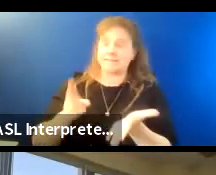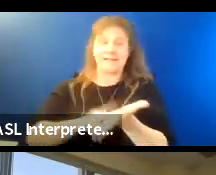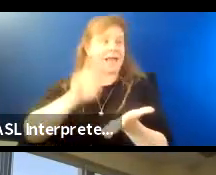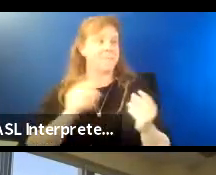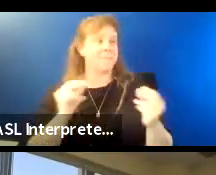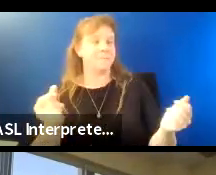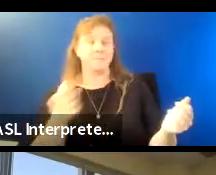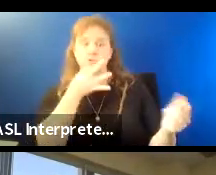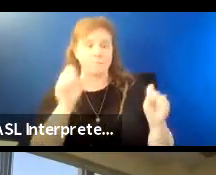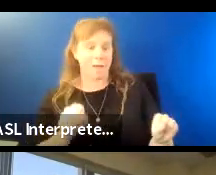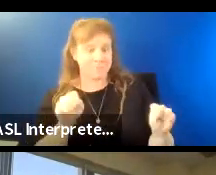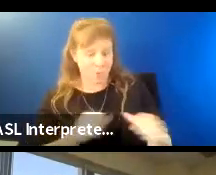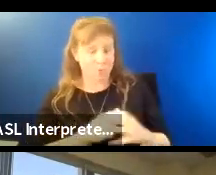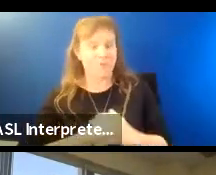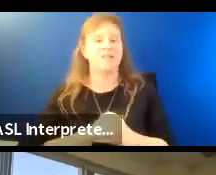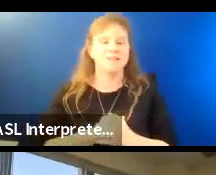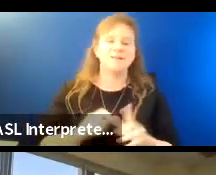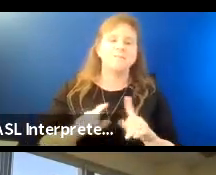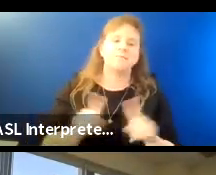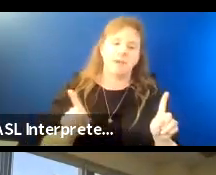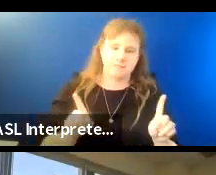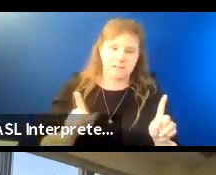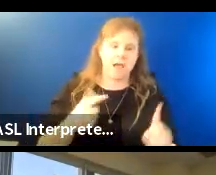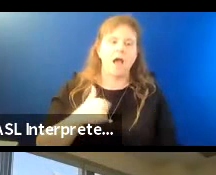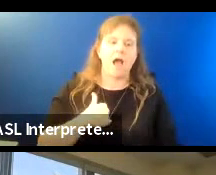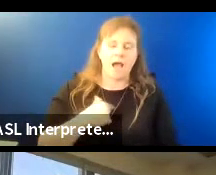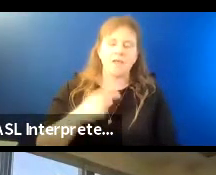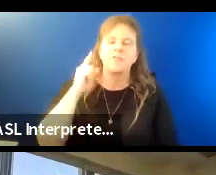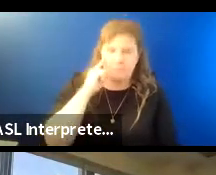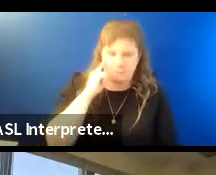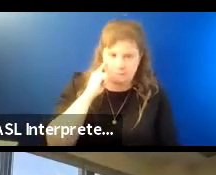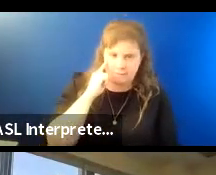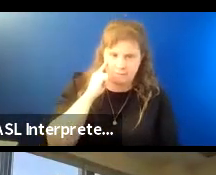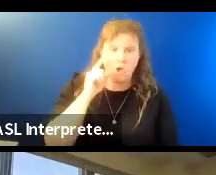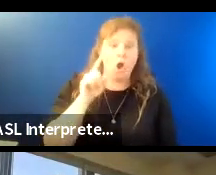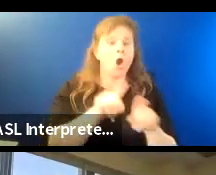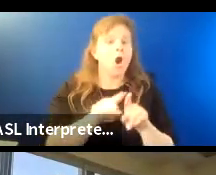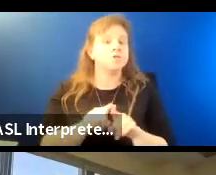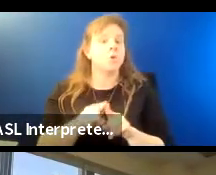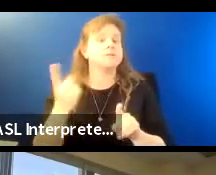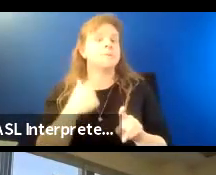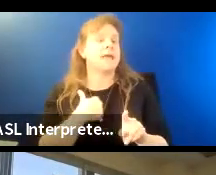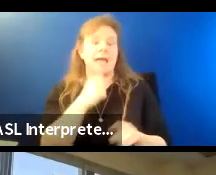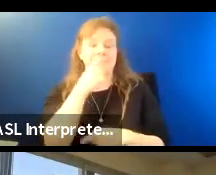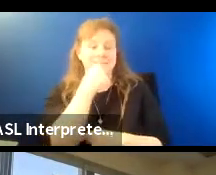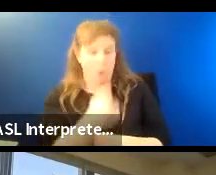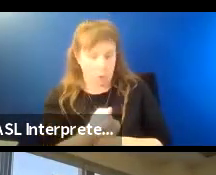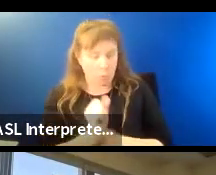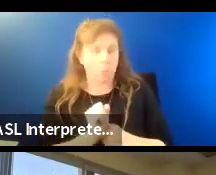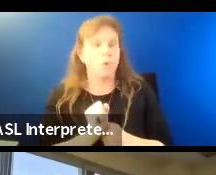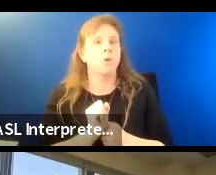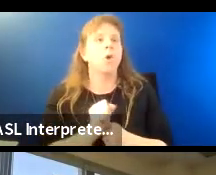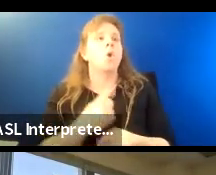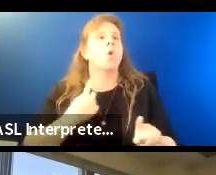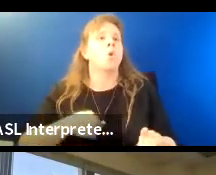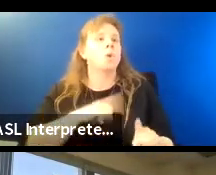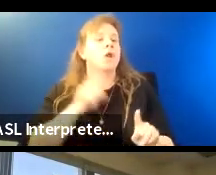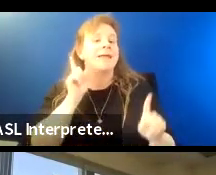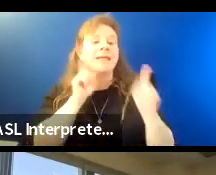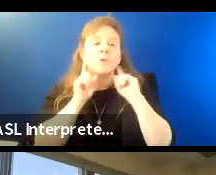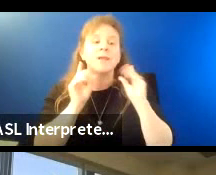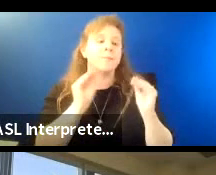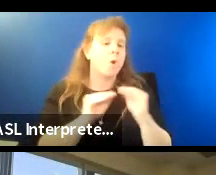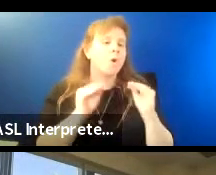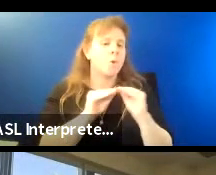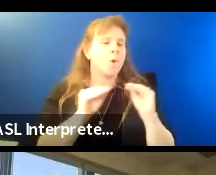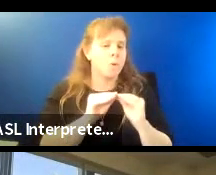I can. But it is, I do think, and then actually what I didn't say is that we are hearing more and more that probably for